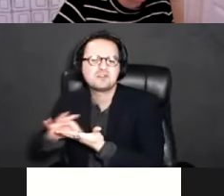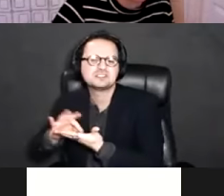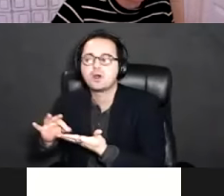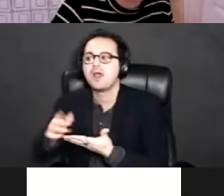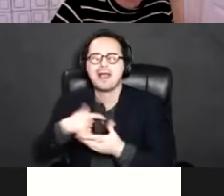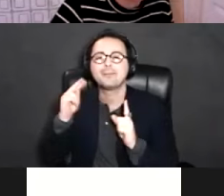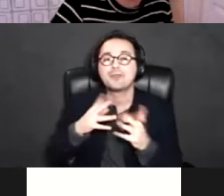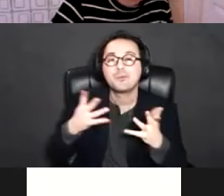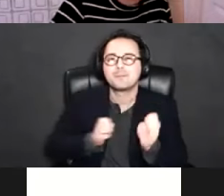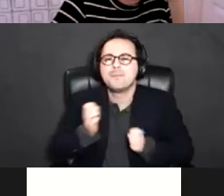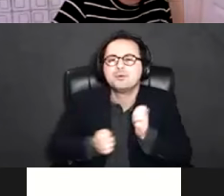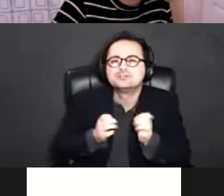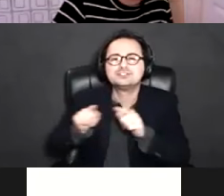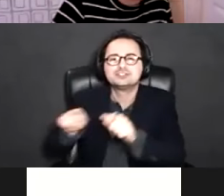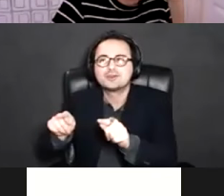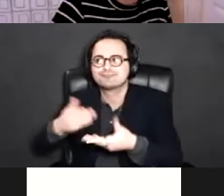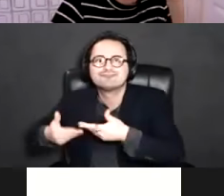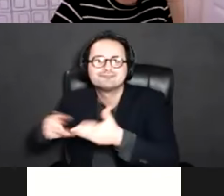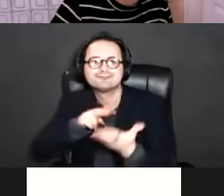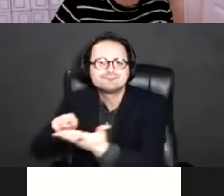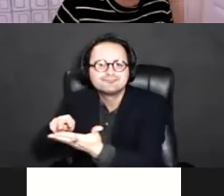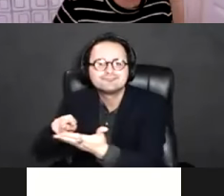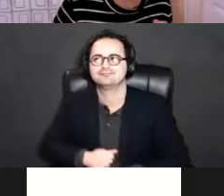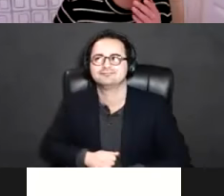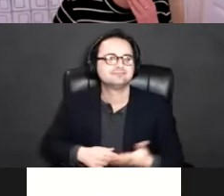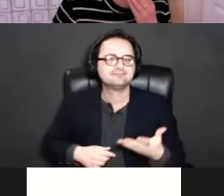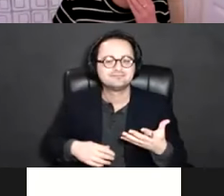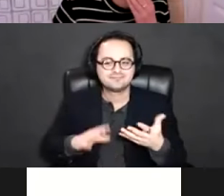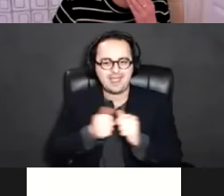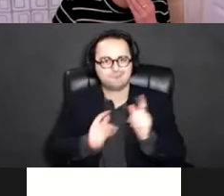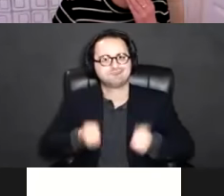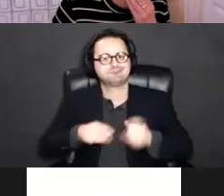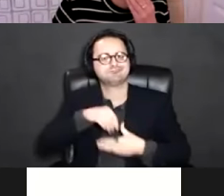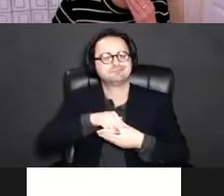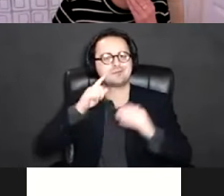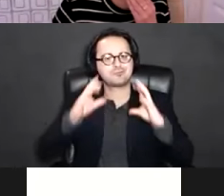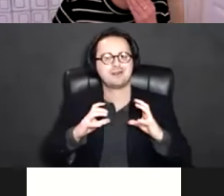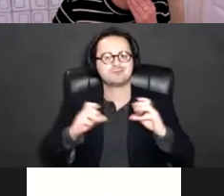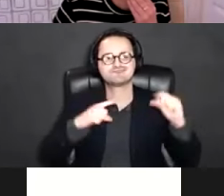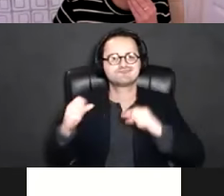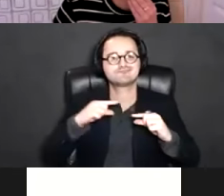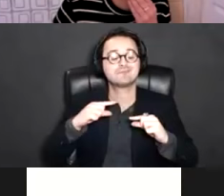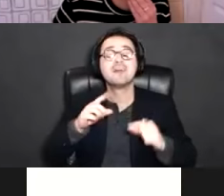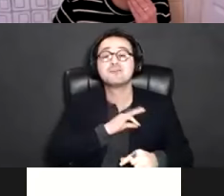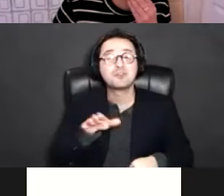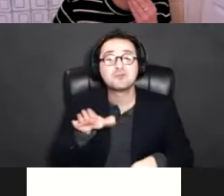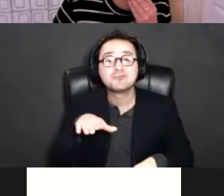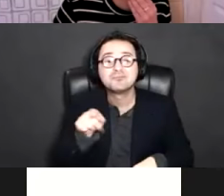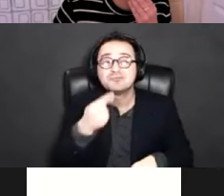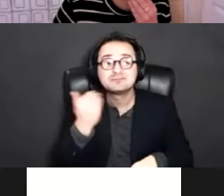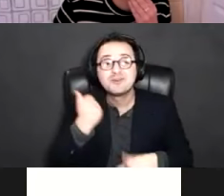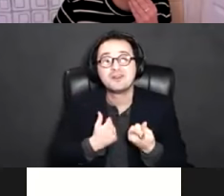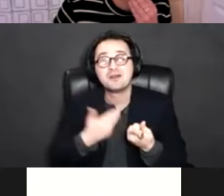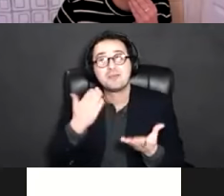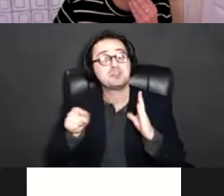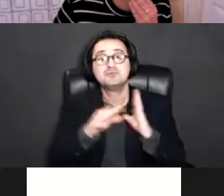you know, emotion changes and the brain's emotion circuitry. You know, maybe you, Fumiko, as you were saying, maybe you discover